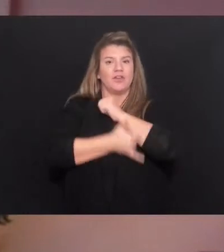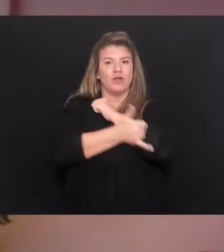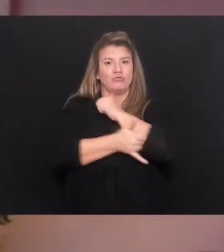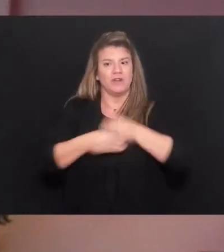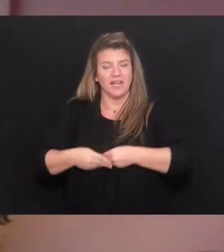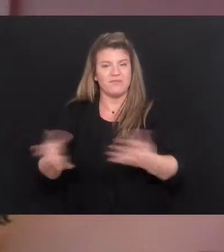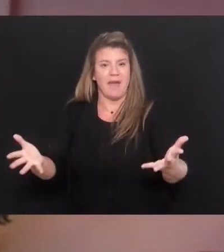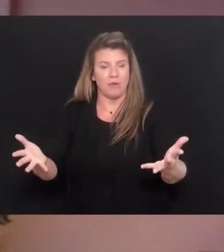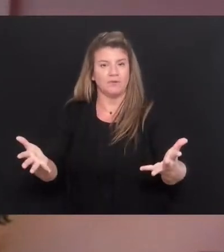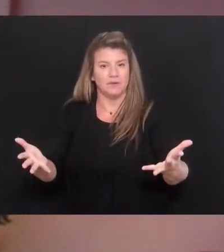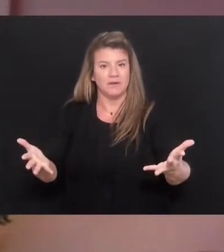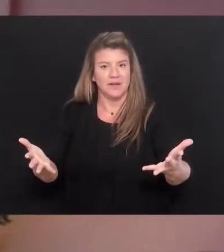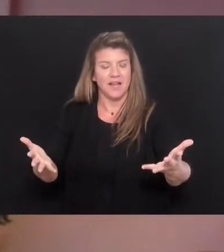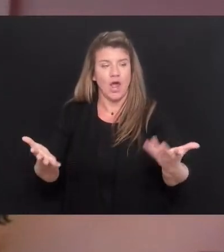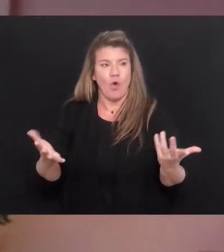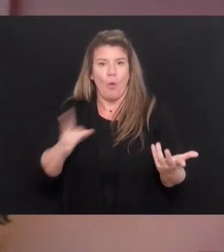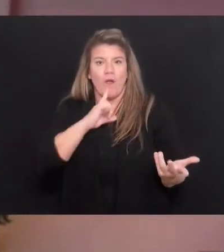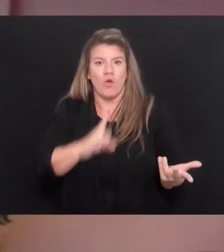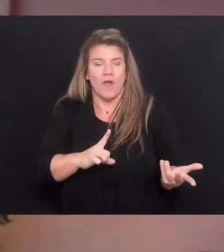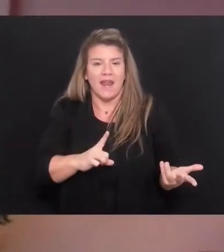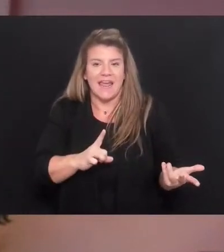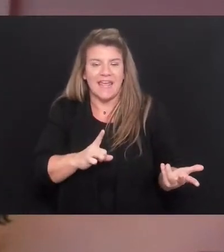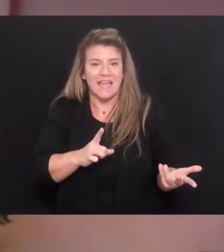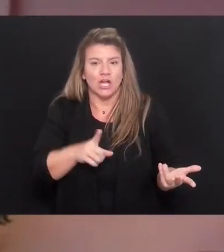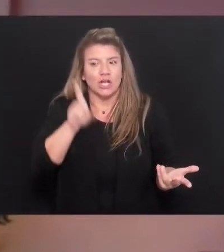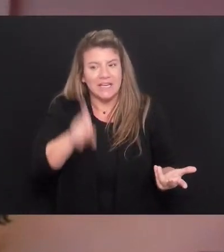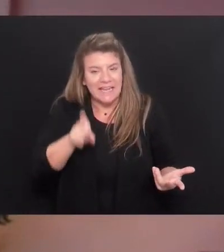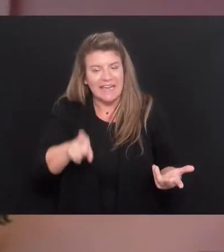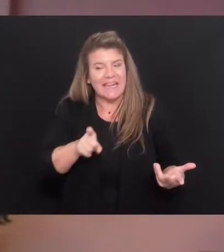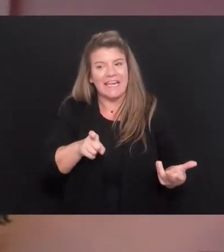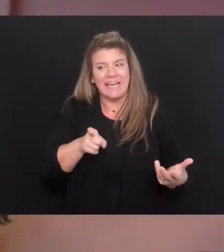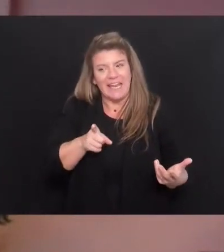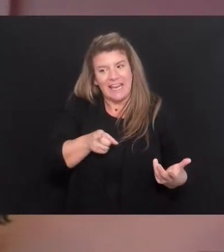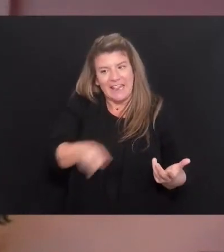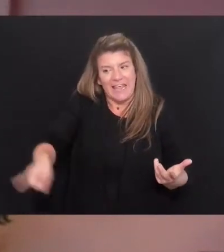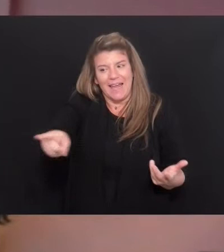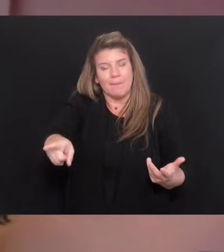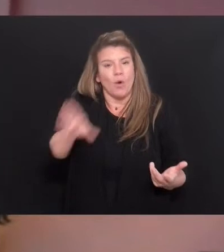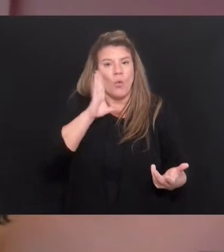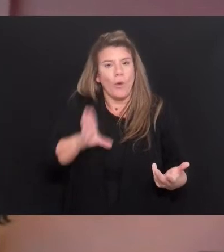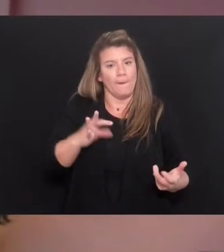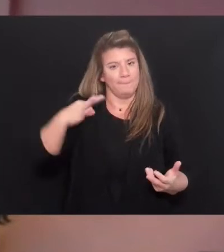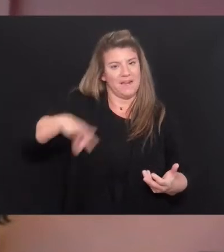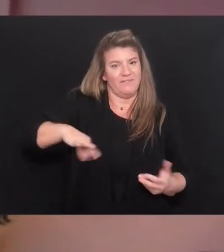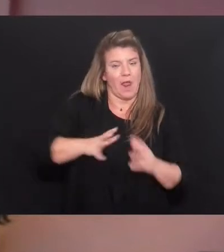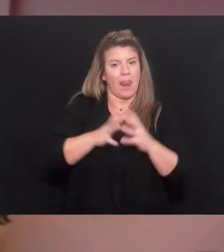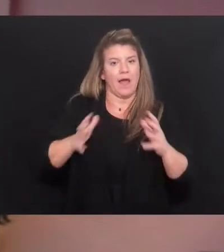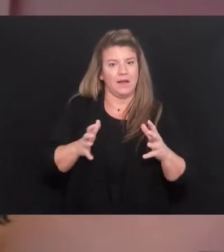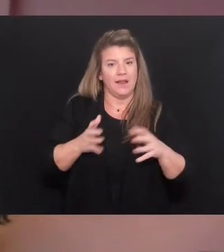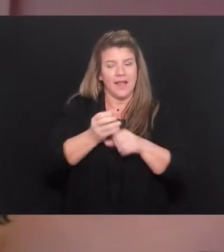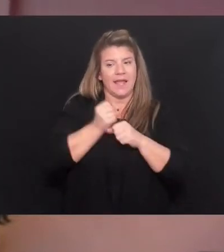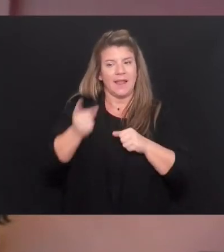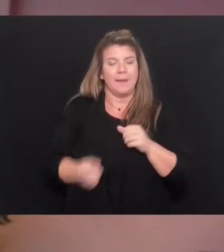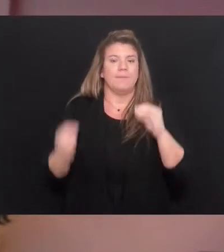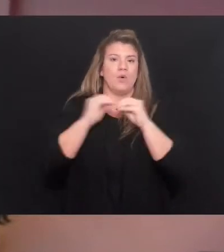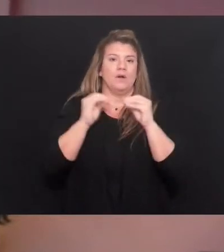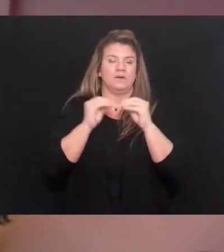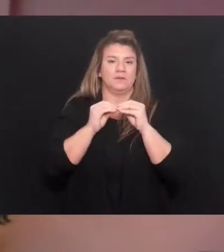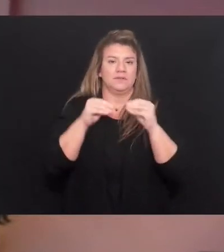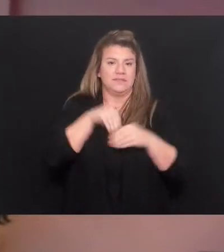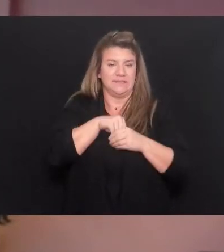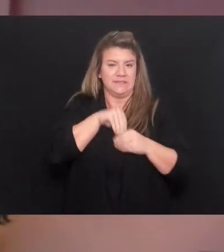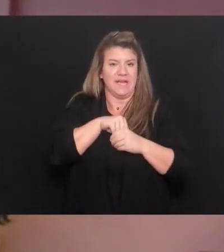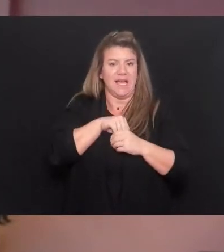many of these. We really, I believe, will benefit that population dramatically in giving them a booster vaccine. So I'm